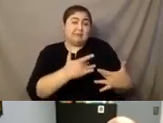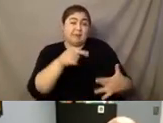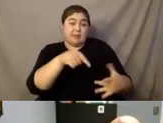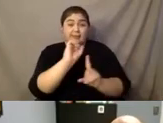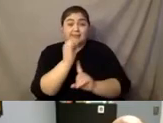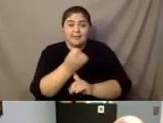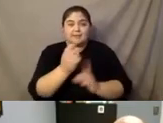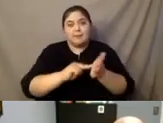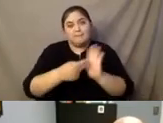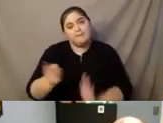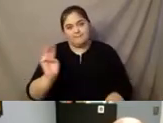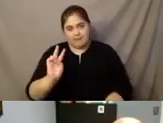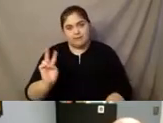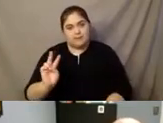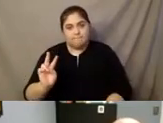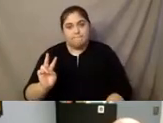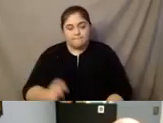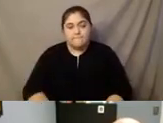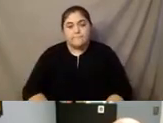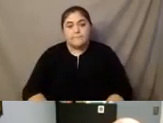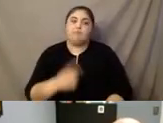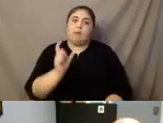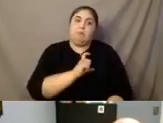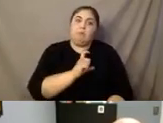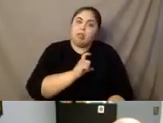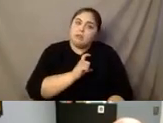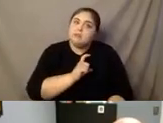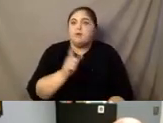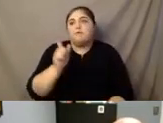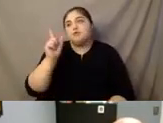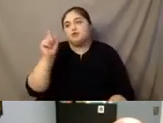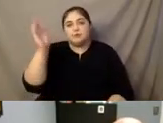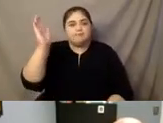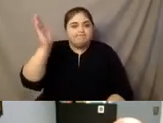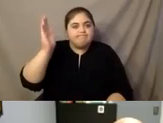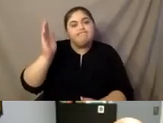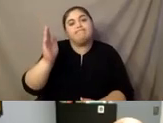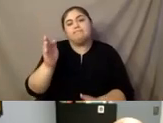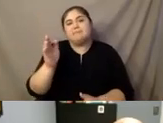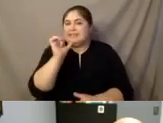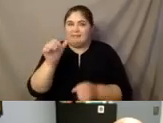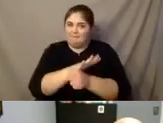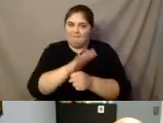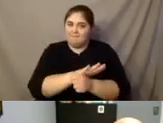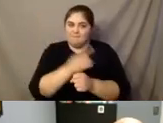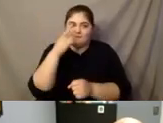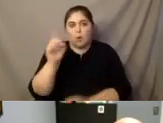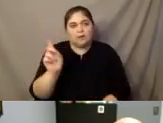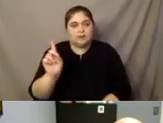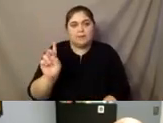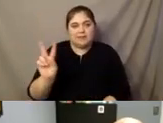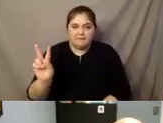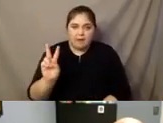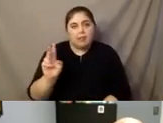that means the victim. A police officer's testimony in most cases won't be enough in a domestic violence or